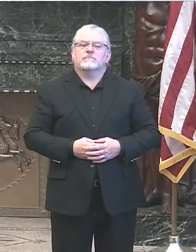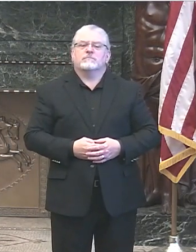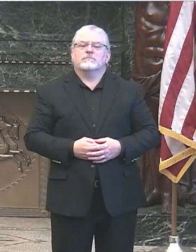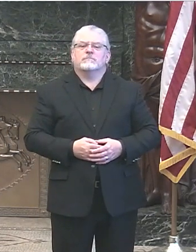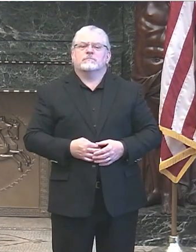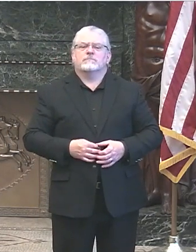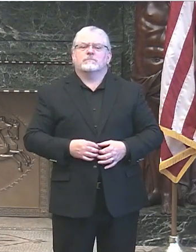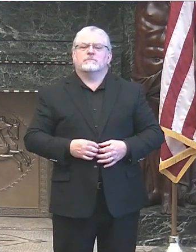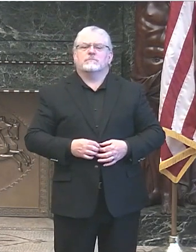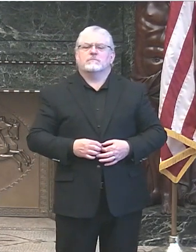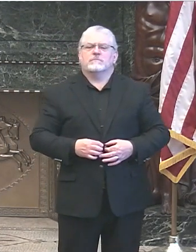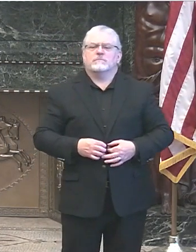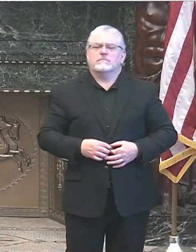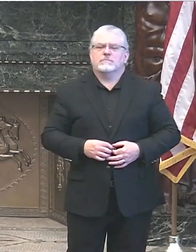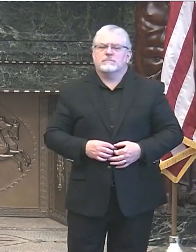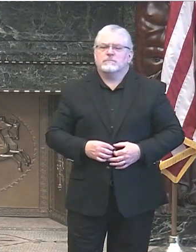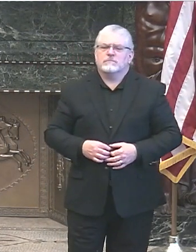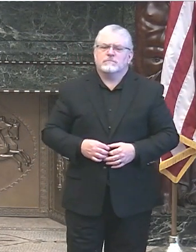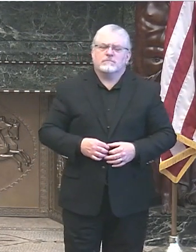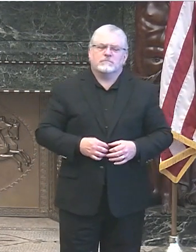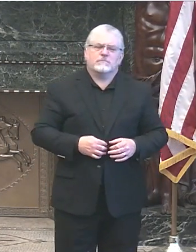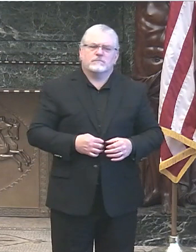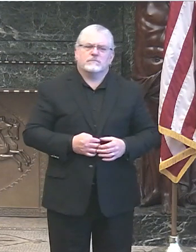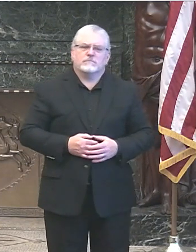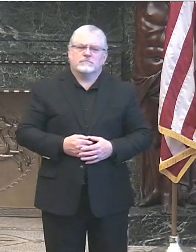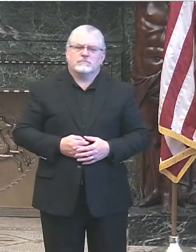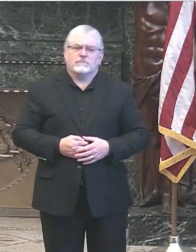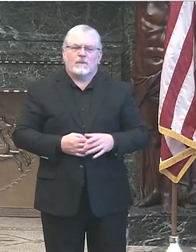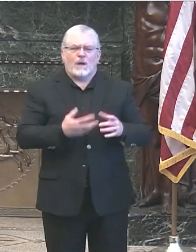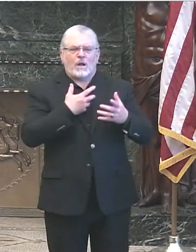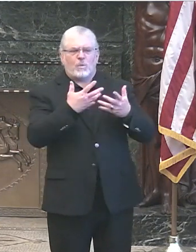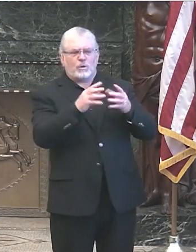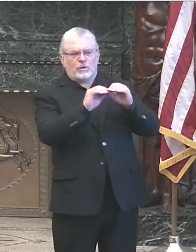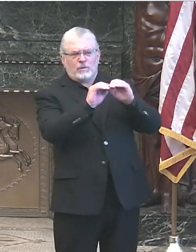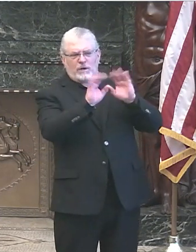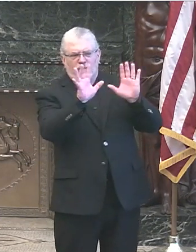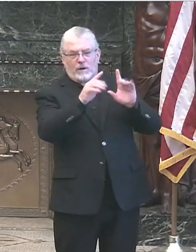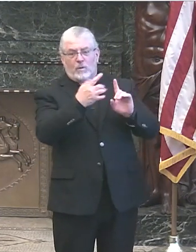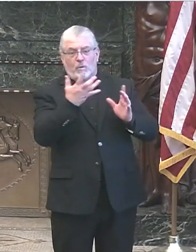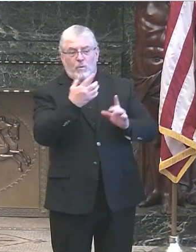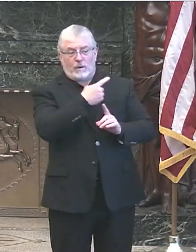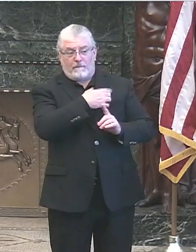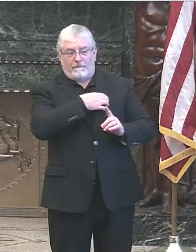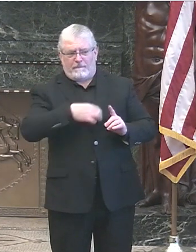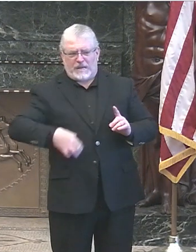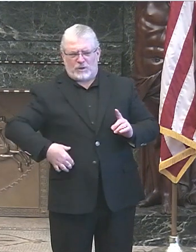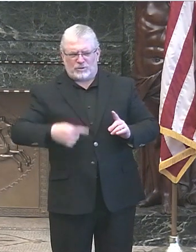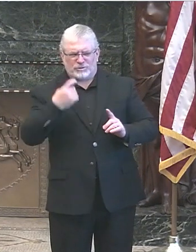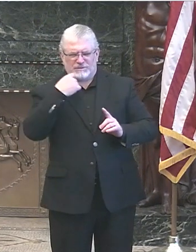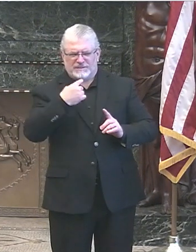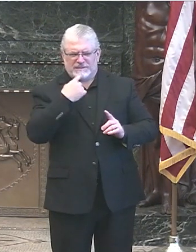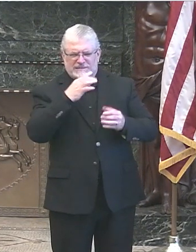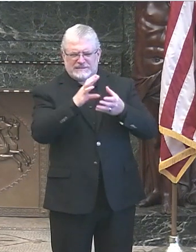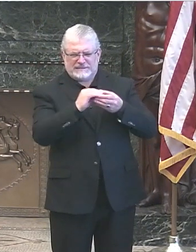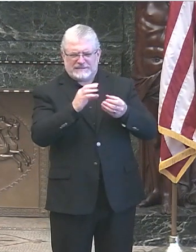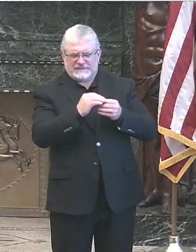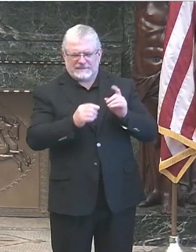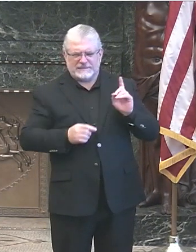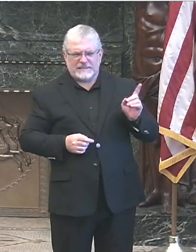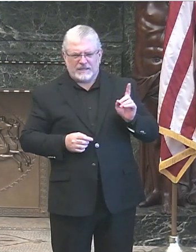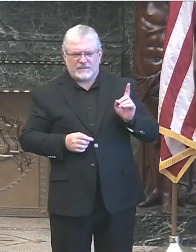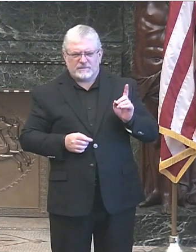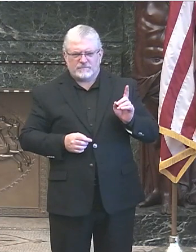also, I just also wanted to clarify something in the mayor's remarks. which were is that trash